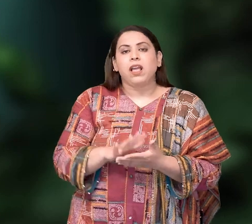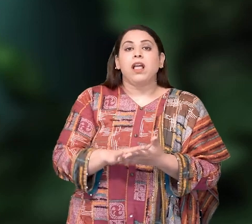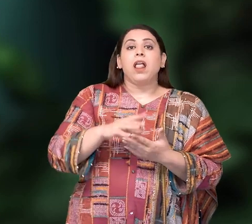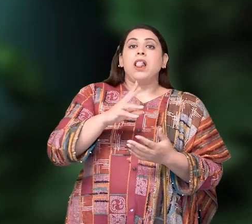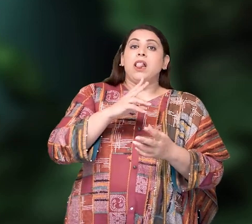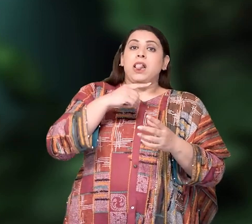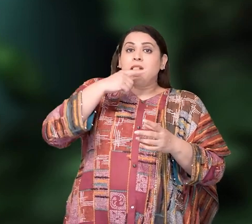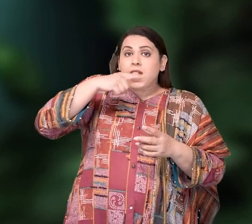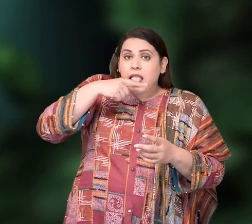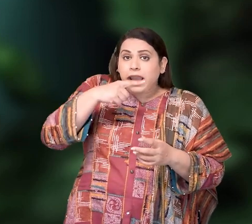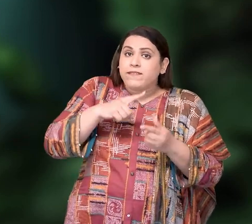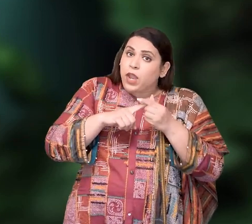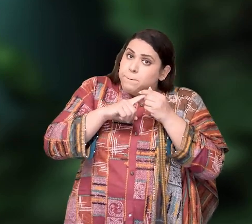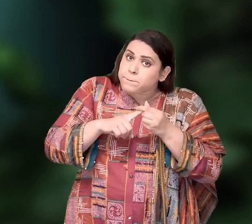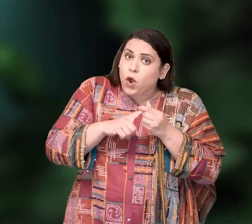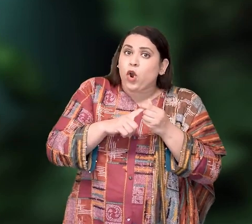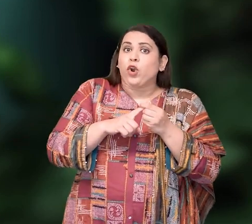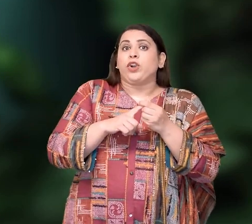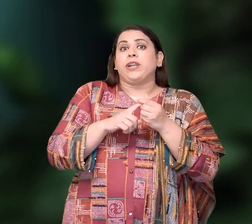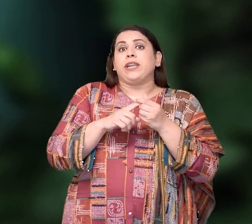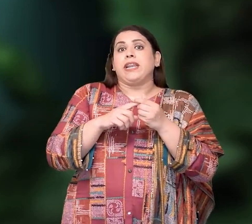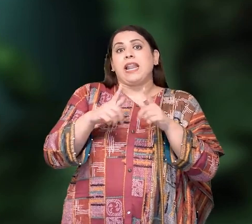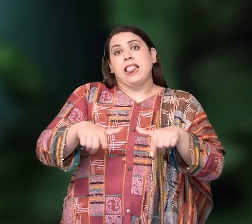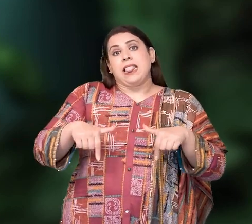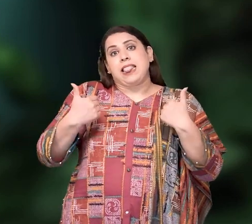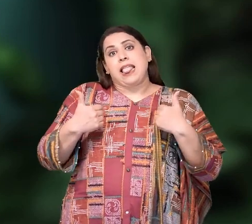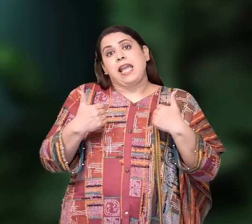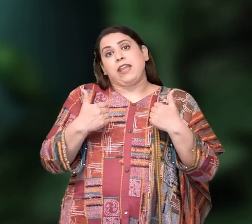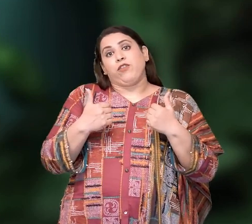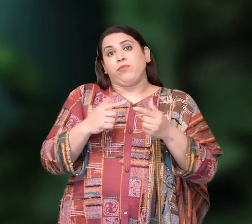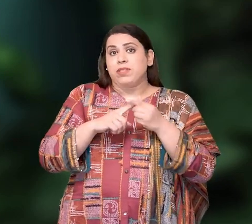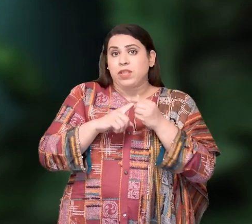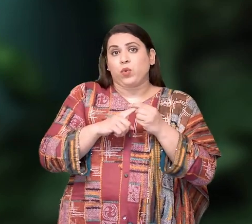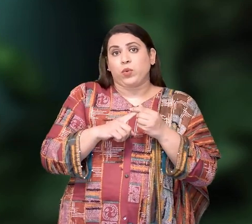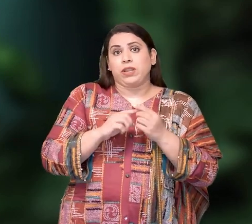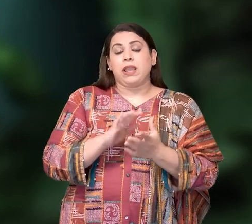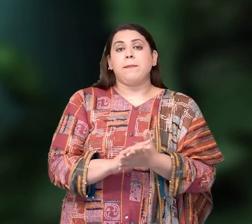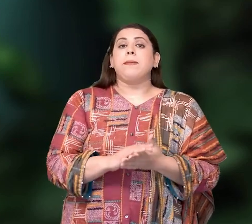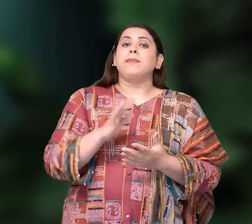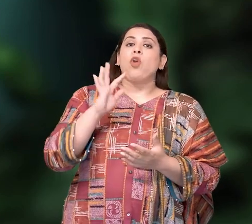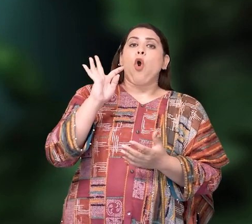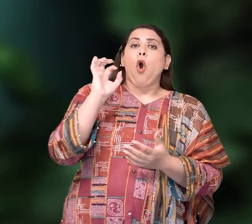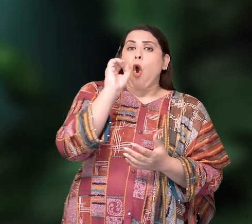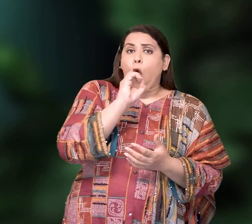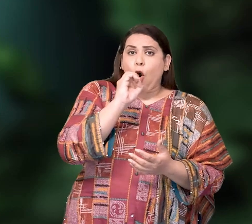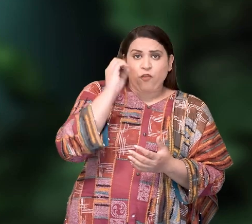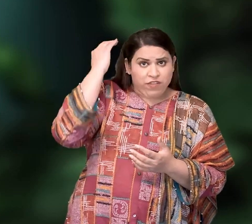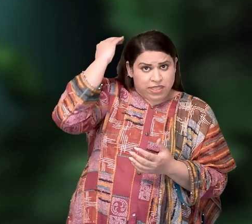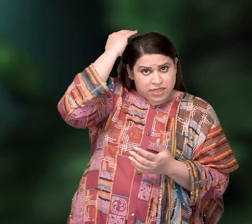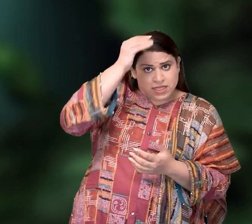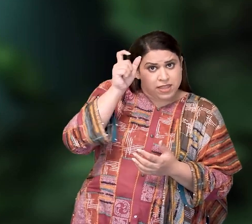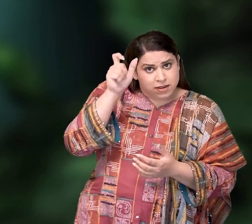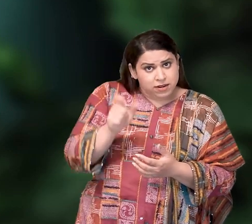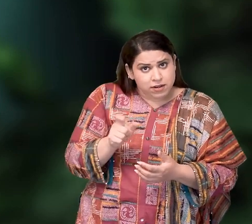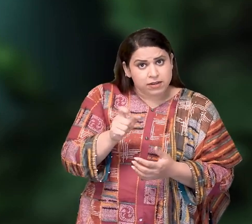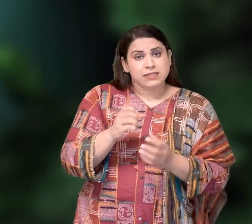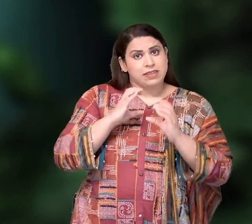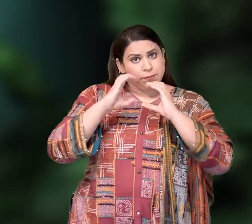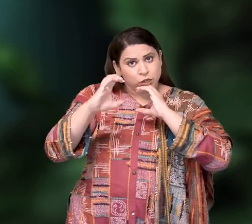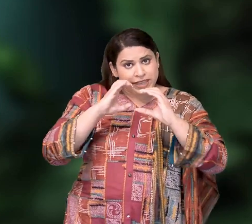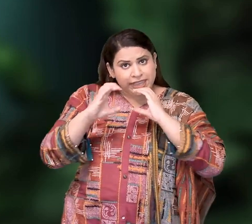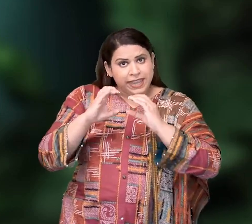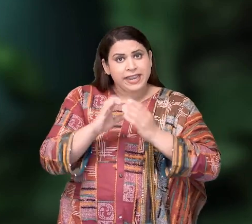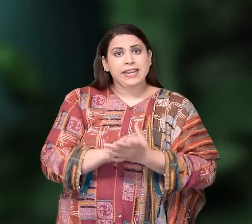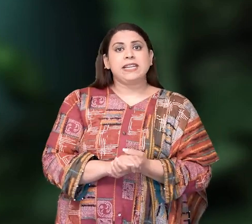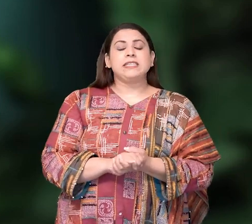an important function of daily life. If you're an officer, you needed to communicate with your men. You needed